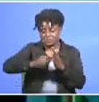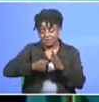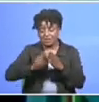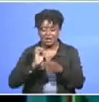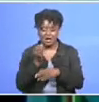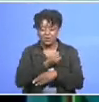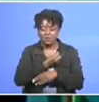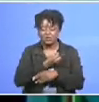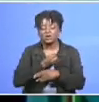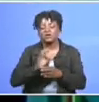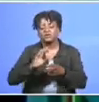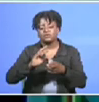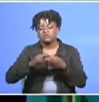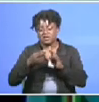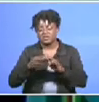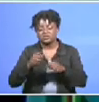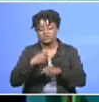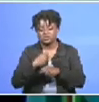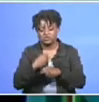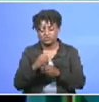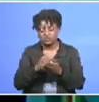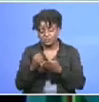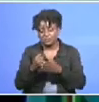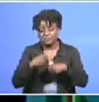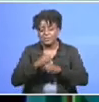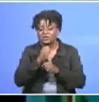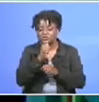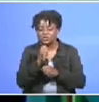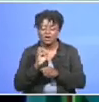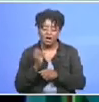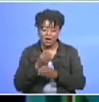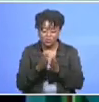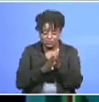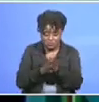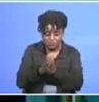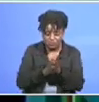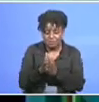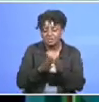that fire that is between the husband and wife, as we all are, remains.